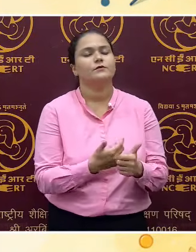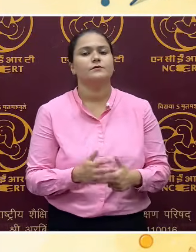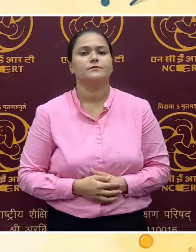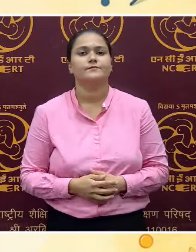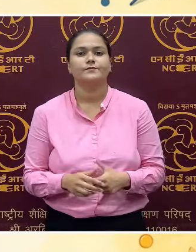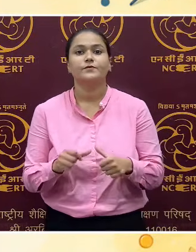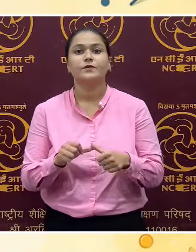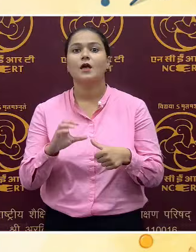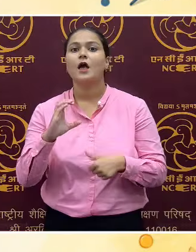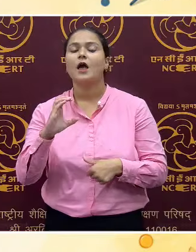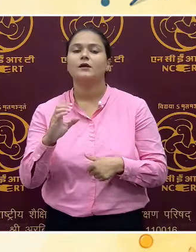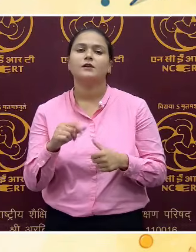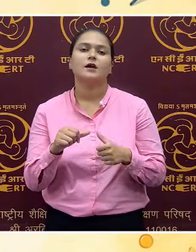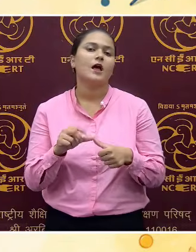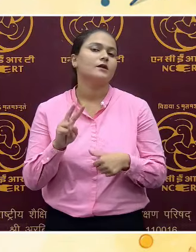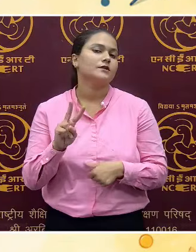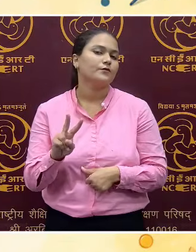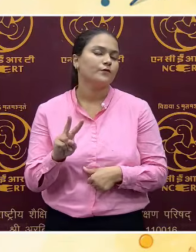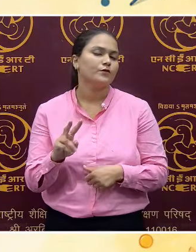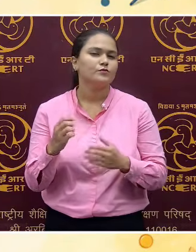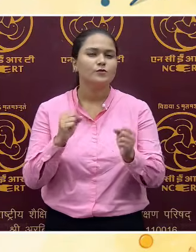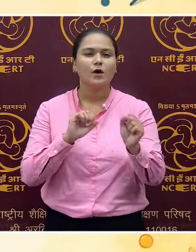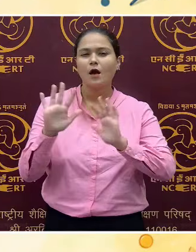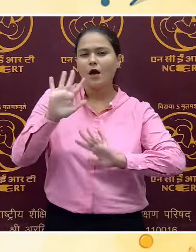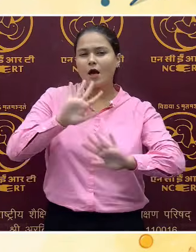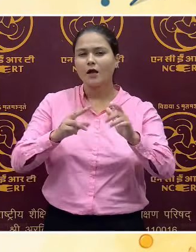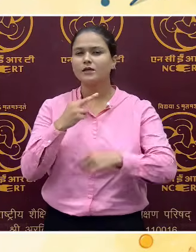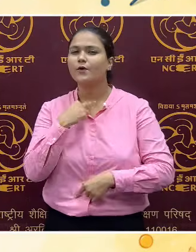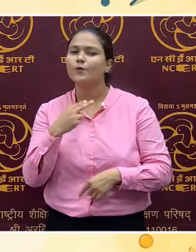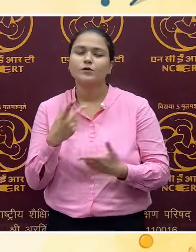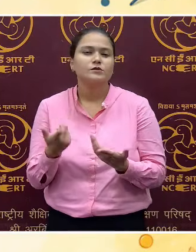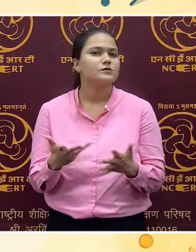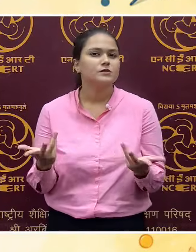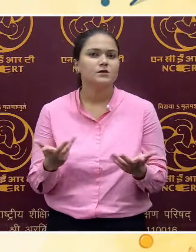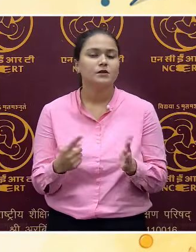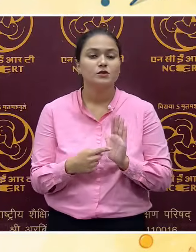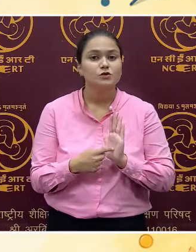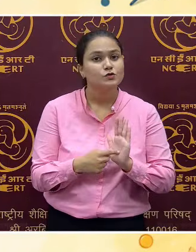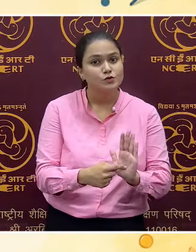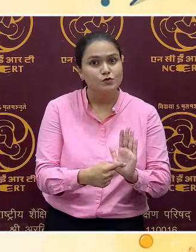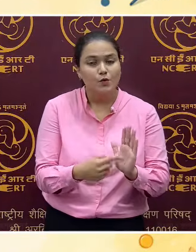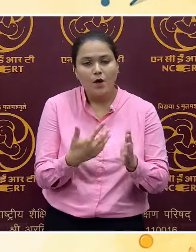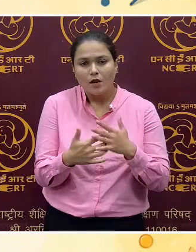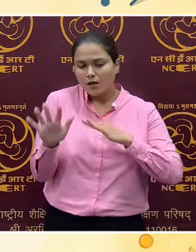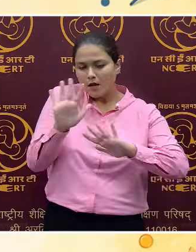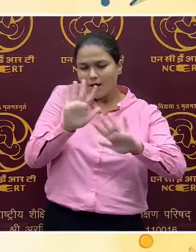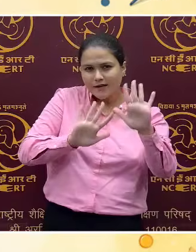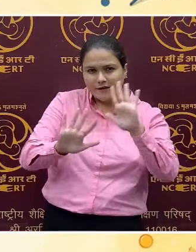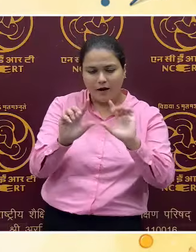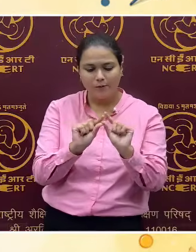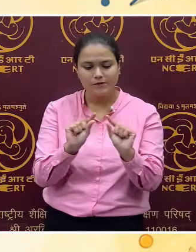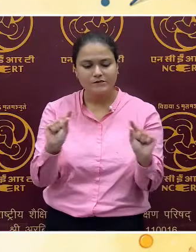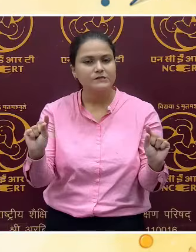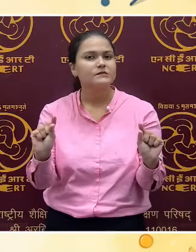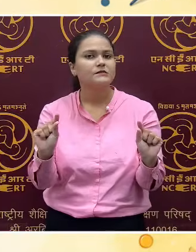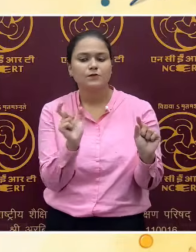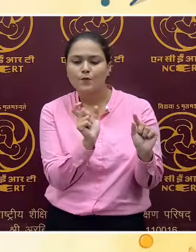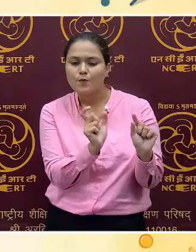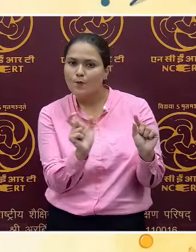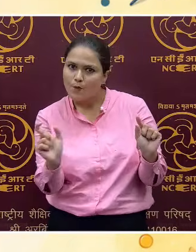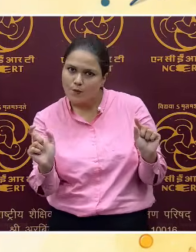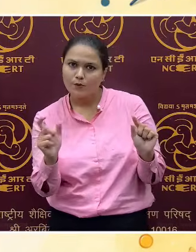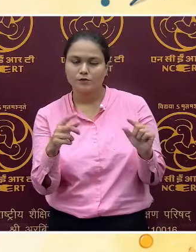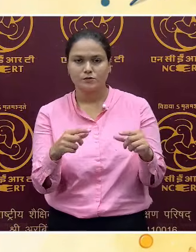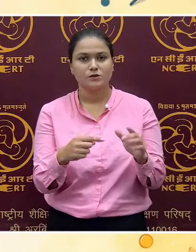Active voice. So, active voice is used to indicate the grammatical subject of the verb is performing